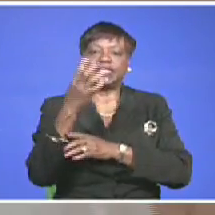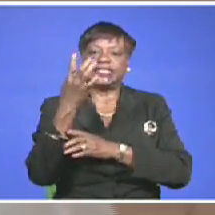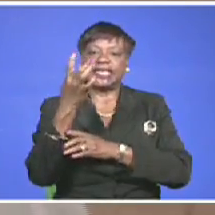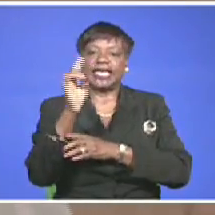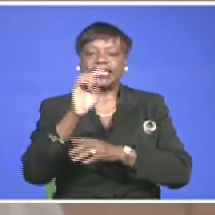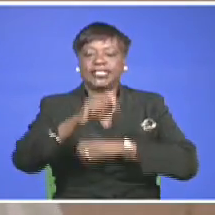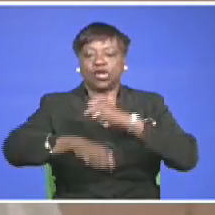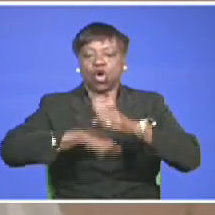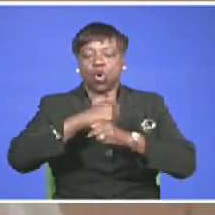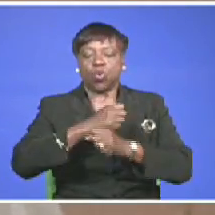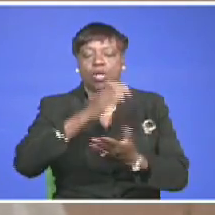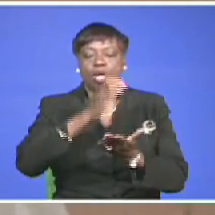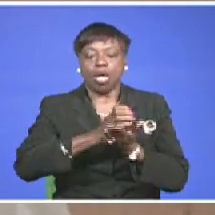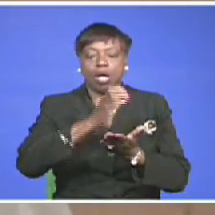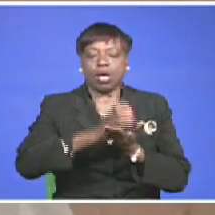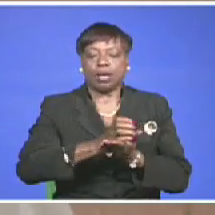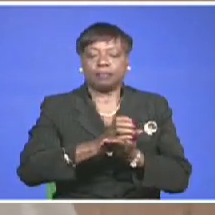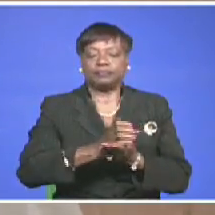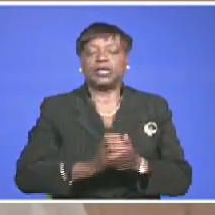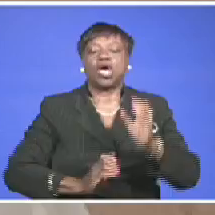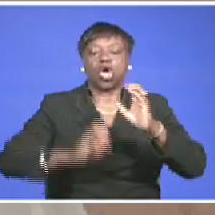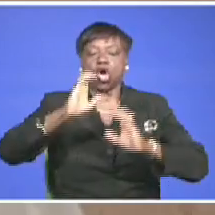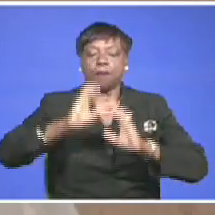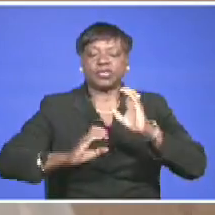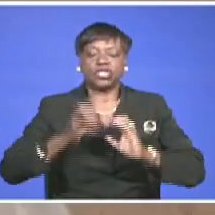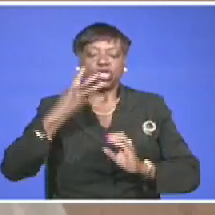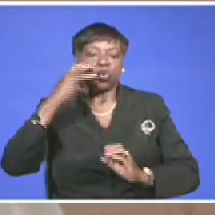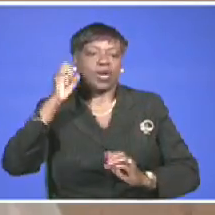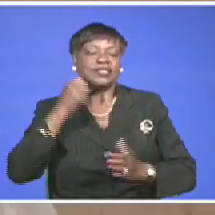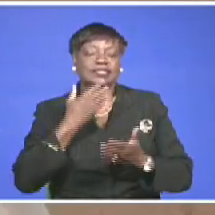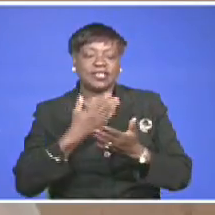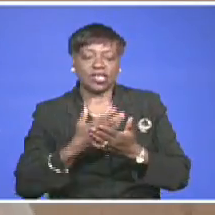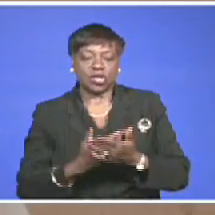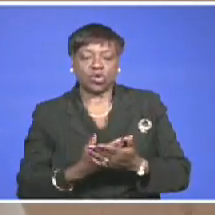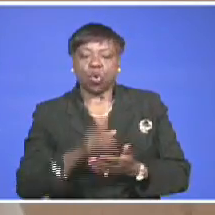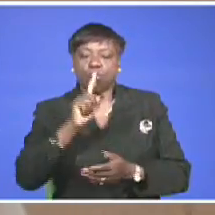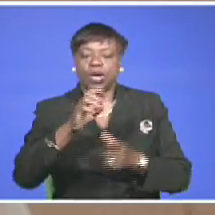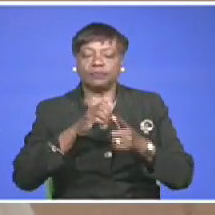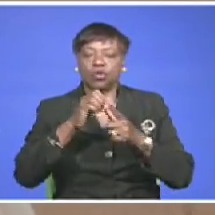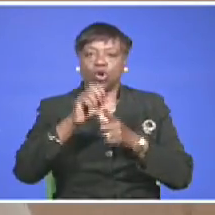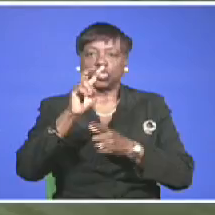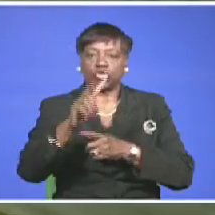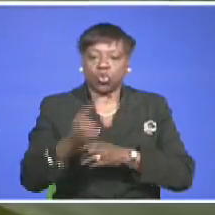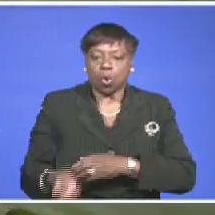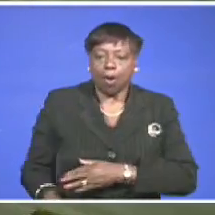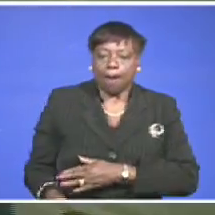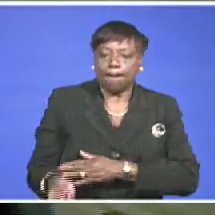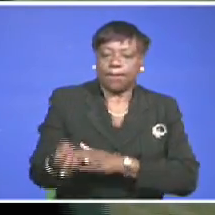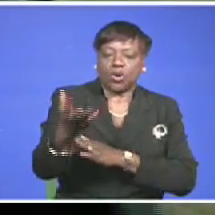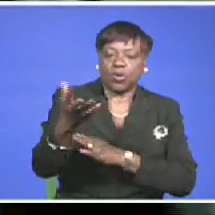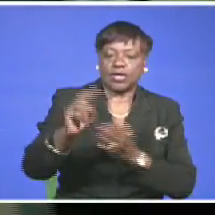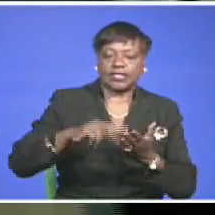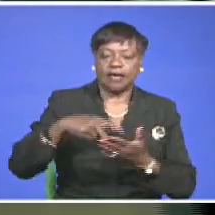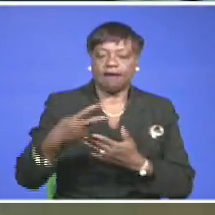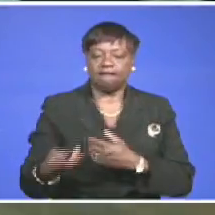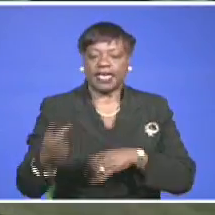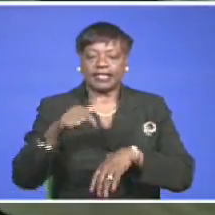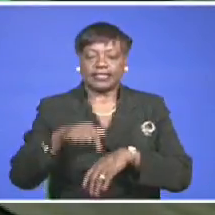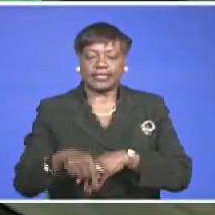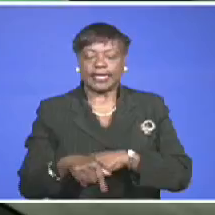Cup. Competition was pretty good. One or two bowlers, when I say fell down.